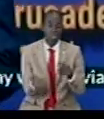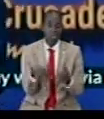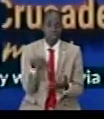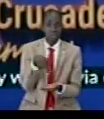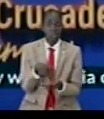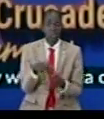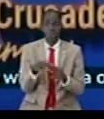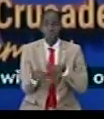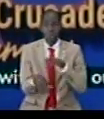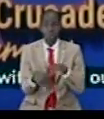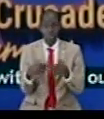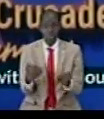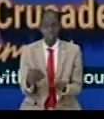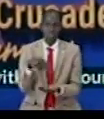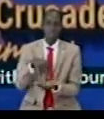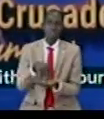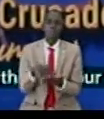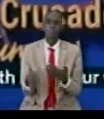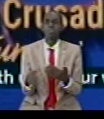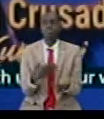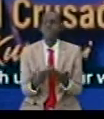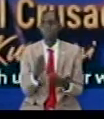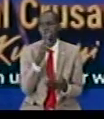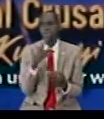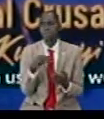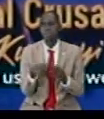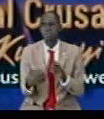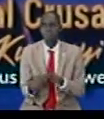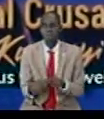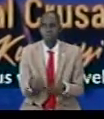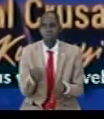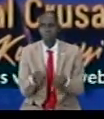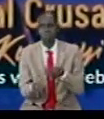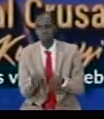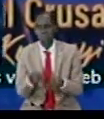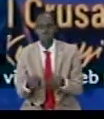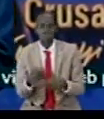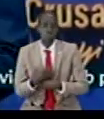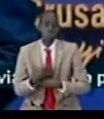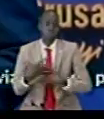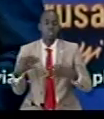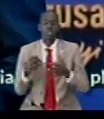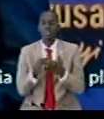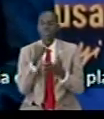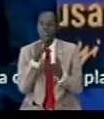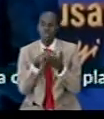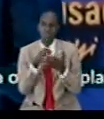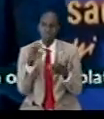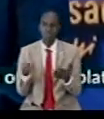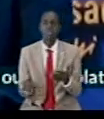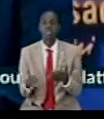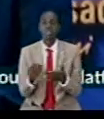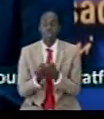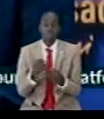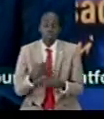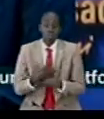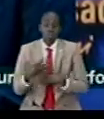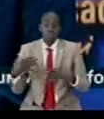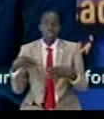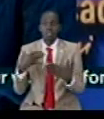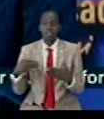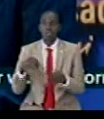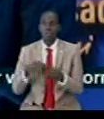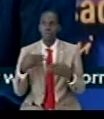walk. Whatever may be the paralysis, whatever may be the gutter, is gone. The swollen things in your body, they are gone